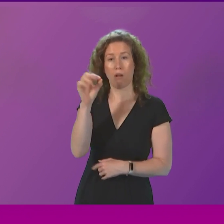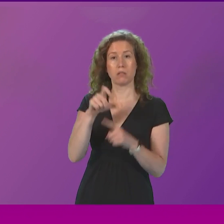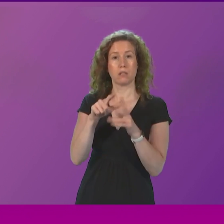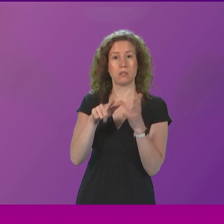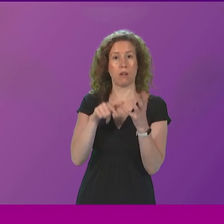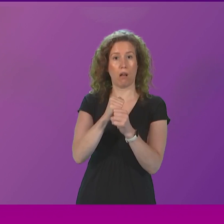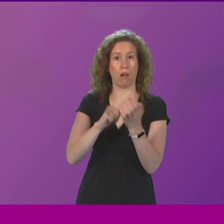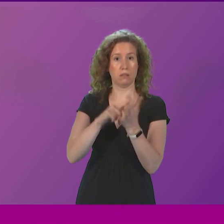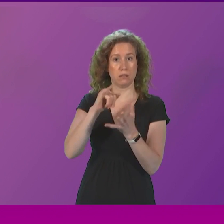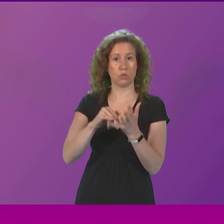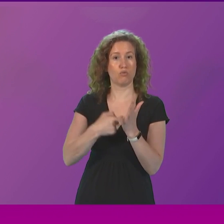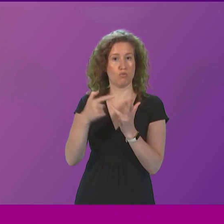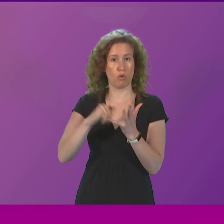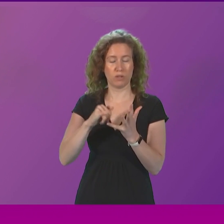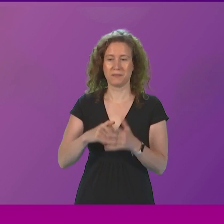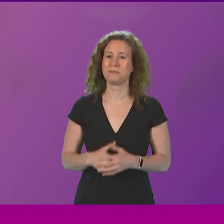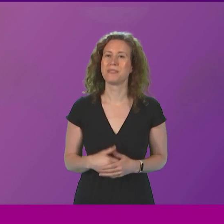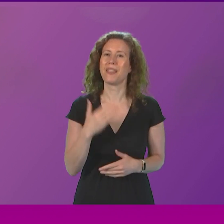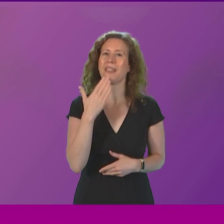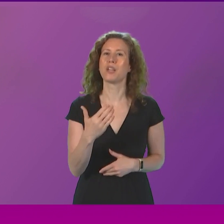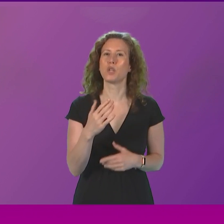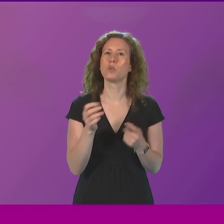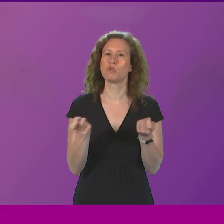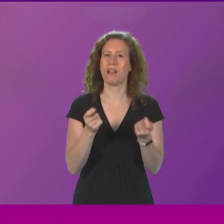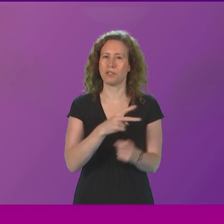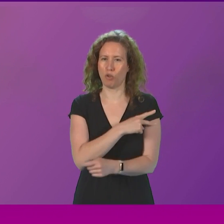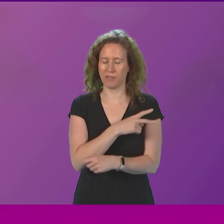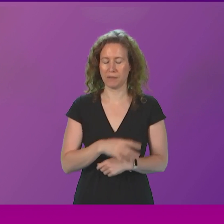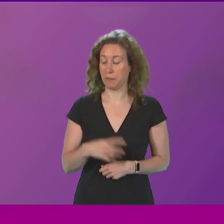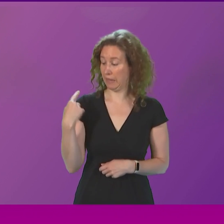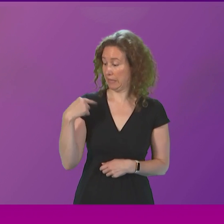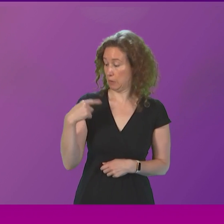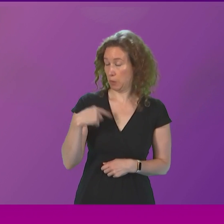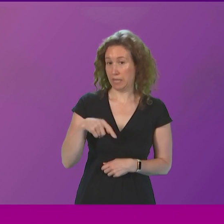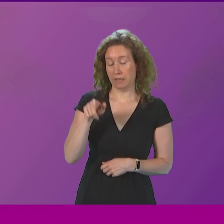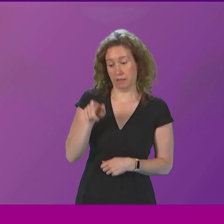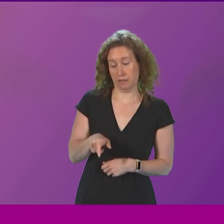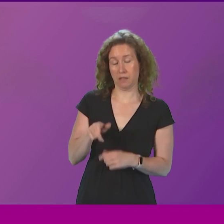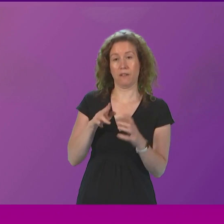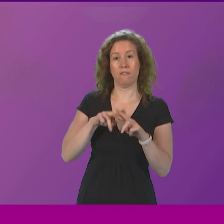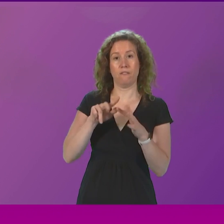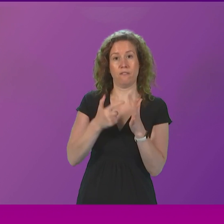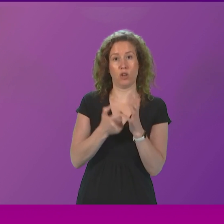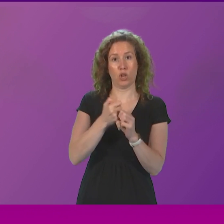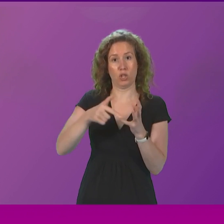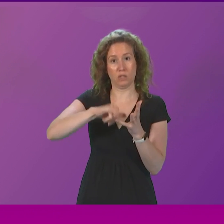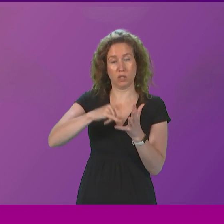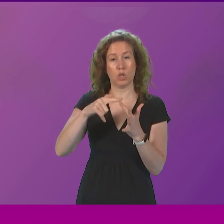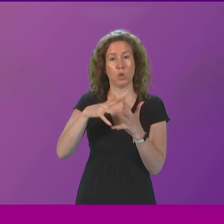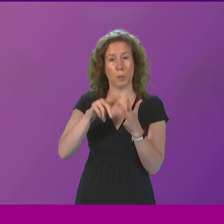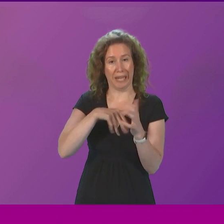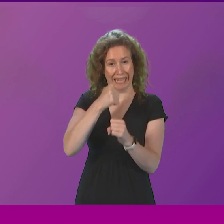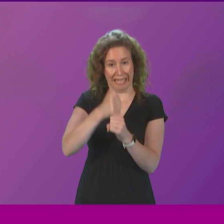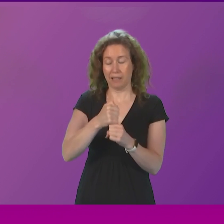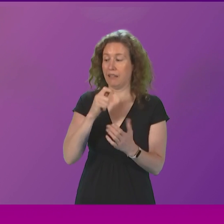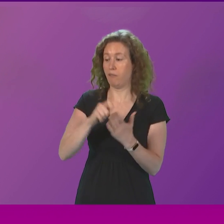Ross. Thank you very much, Presiding Officer. This week, veteran SNP MSP Fergus Ewing voted against his own